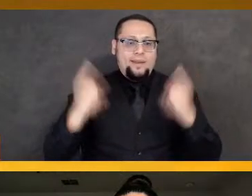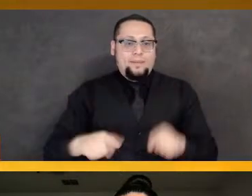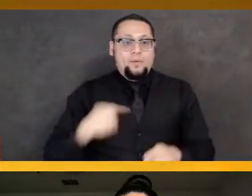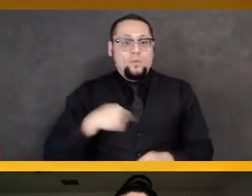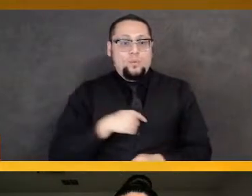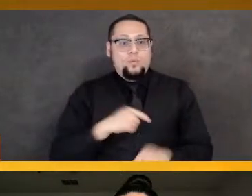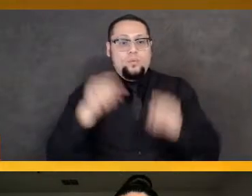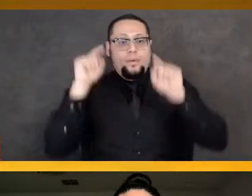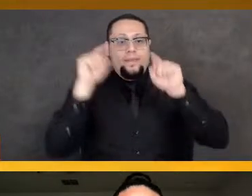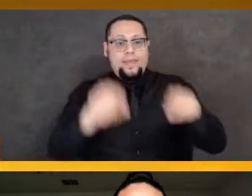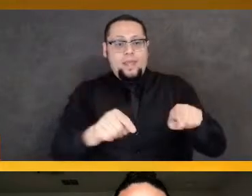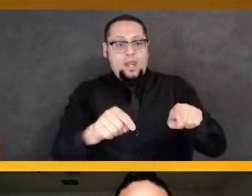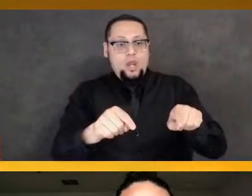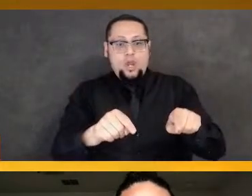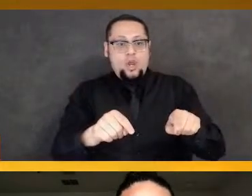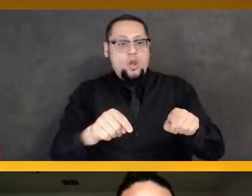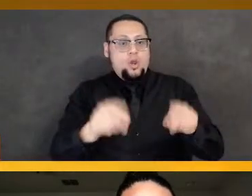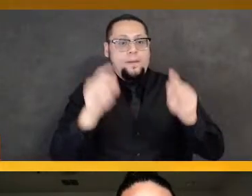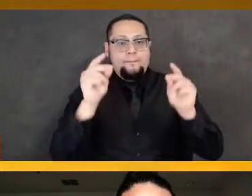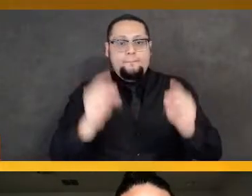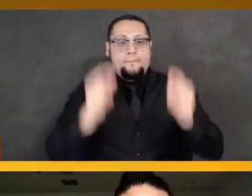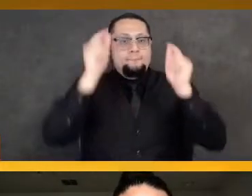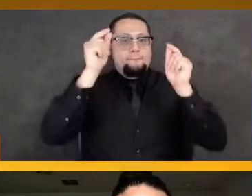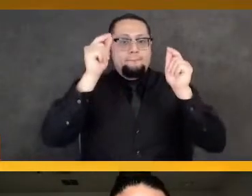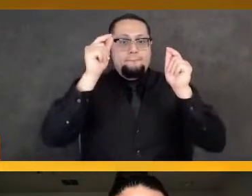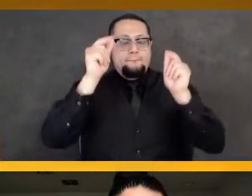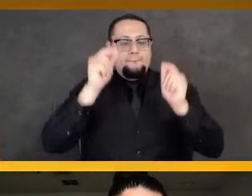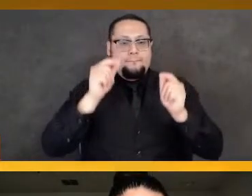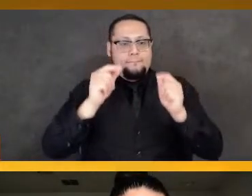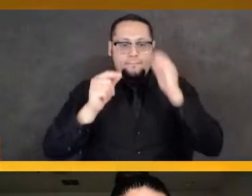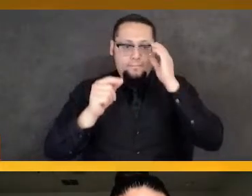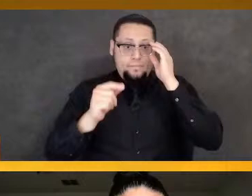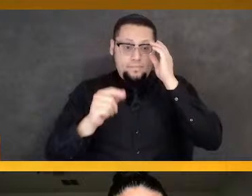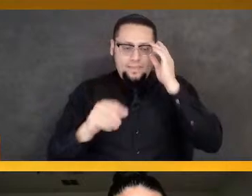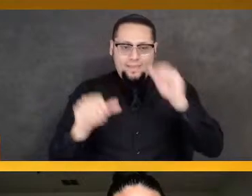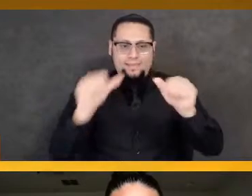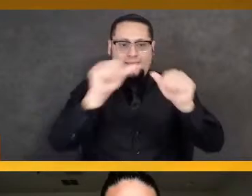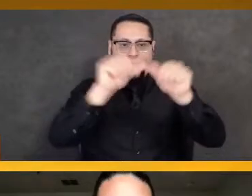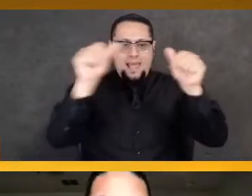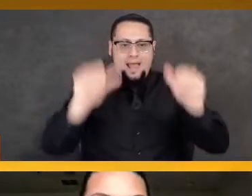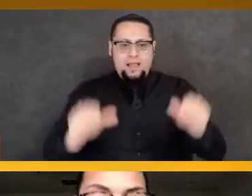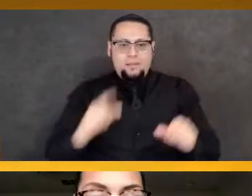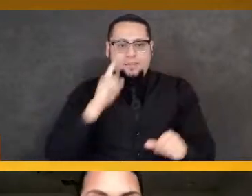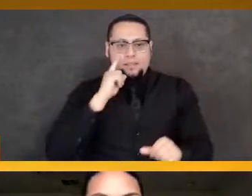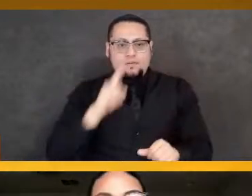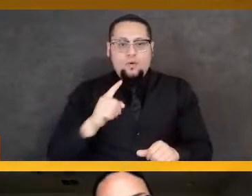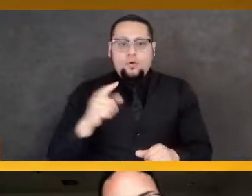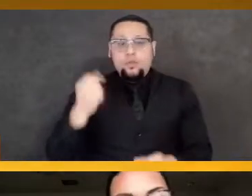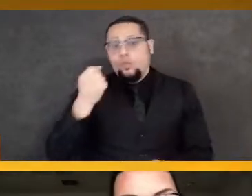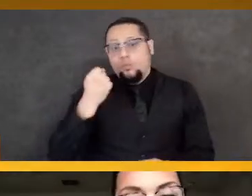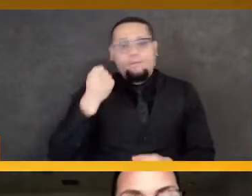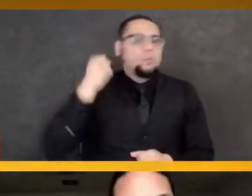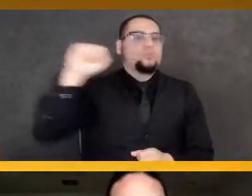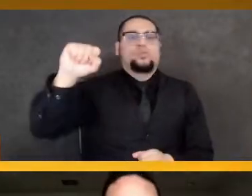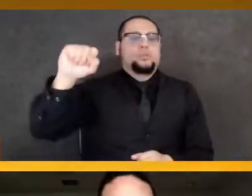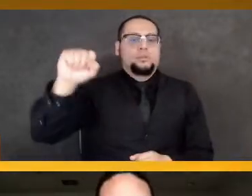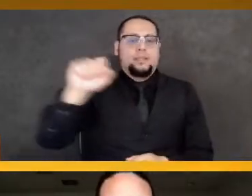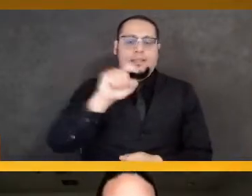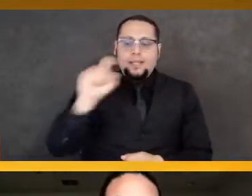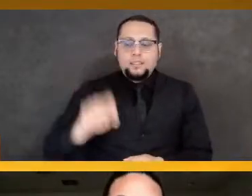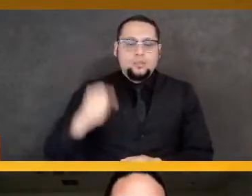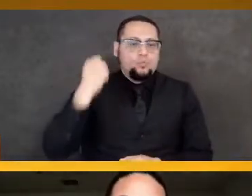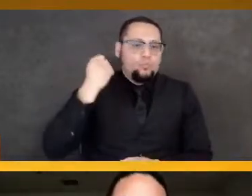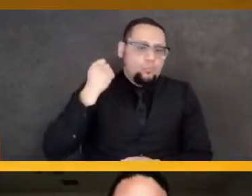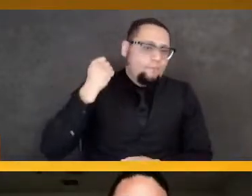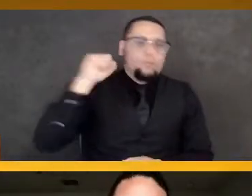there for a moment, gone for the rest of the time. The Alamo is for the revolution, the Texas Revolution, that all that dominates